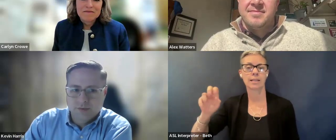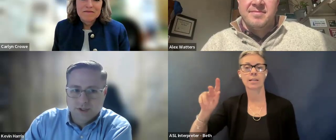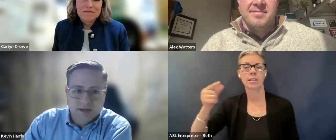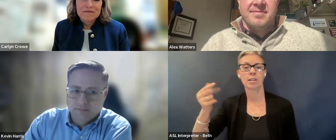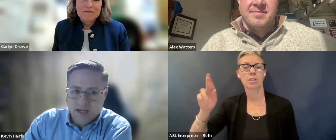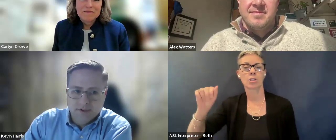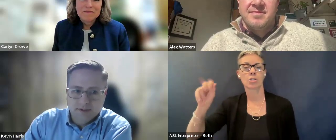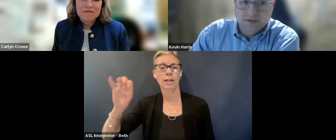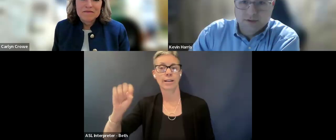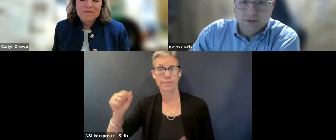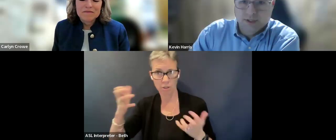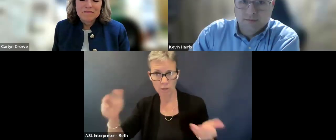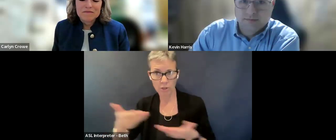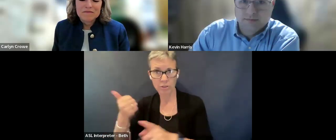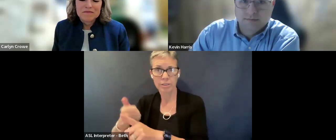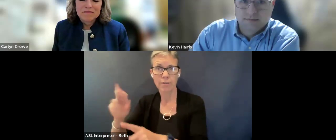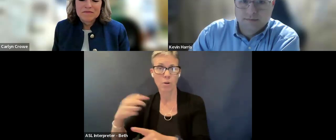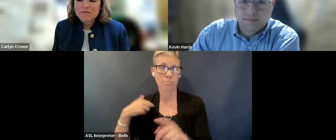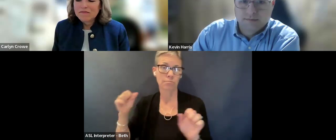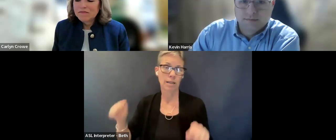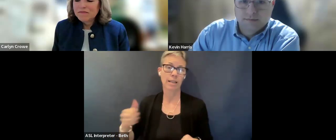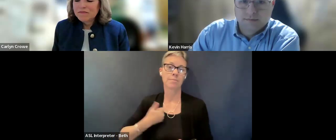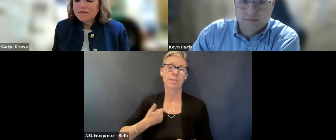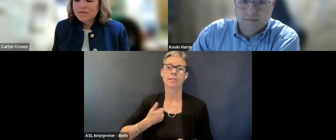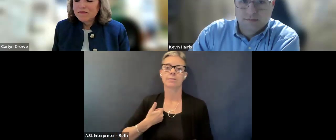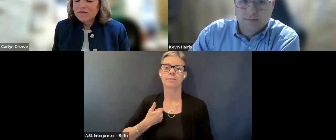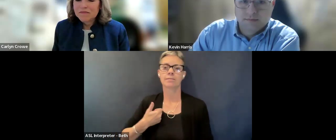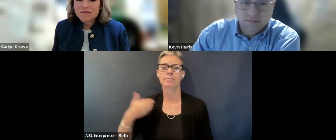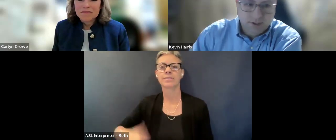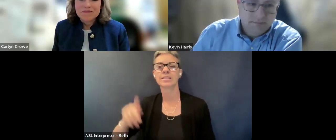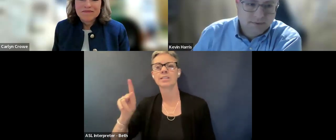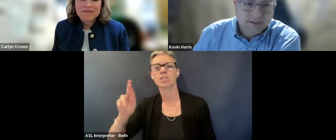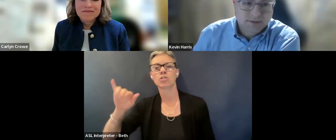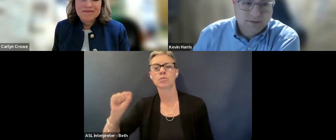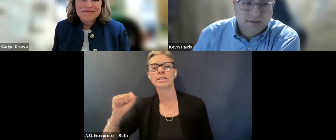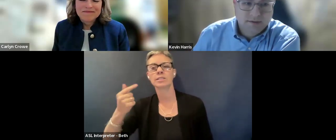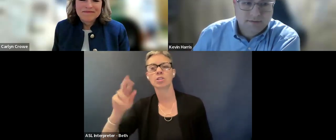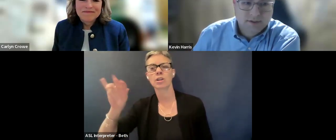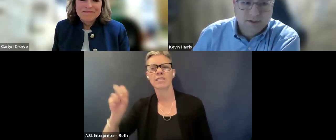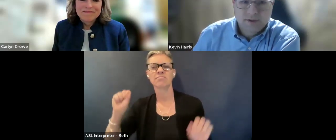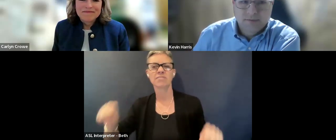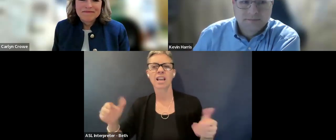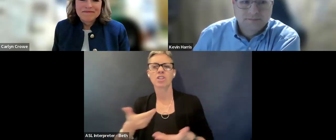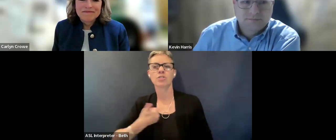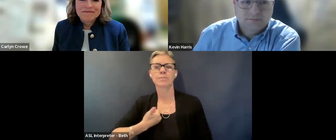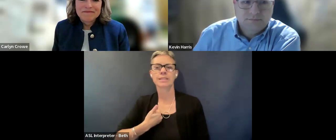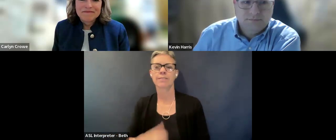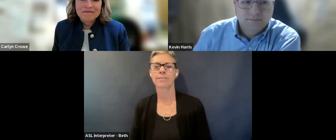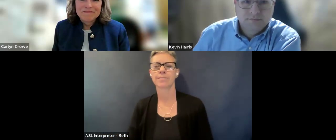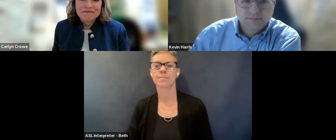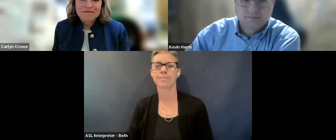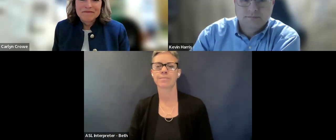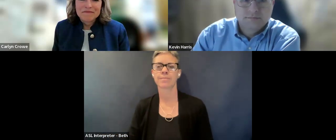your introduction, or I'm happy to introduce you as well? I can introduce myself. Okay, sounds okay. great. I'll turn it over to you.